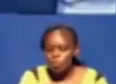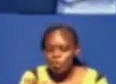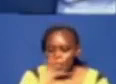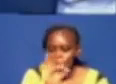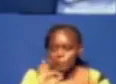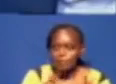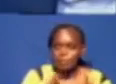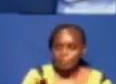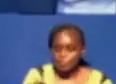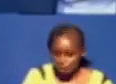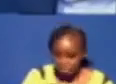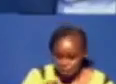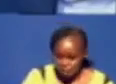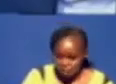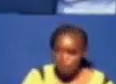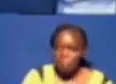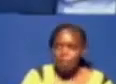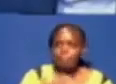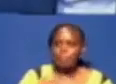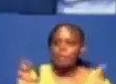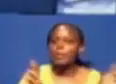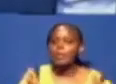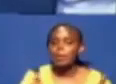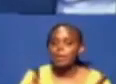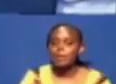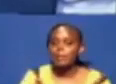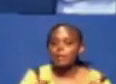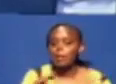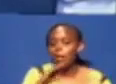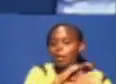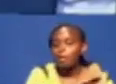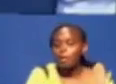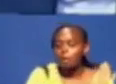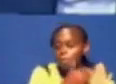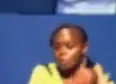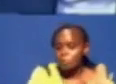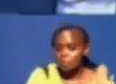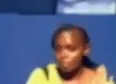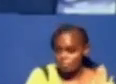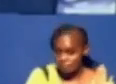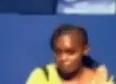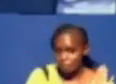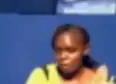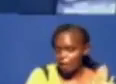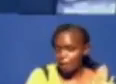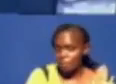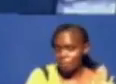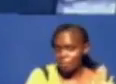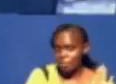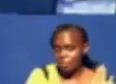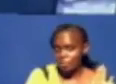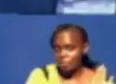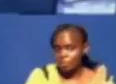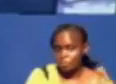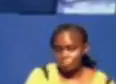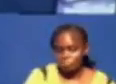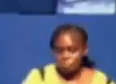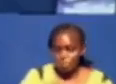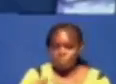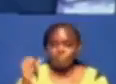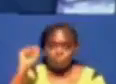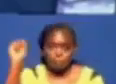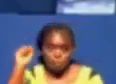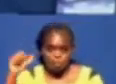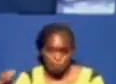Speaker, I support the amendment, because Honorable Speaker, what is chasing who, Honorable Speaker, in this particular area, Honorable Speaker? And